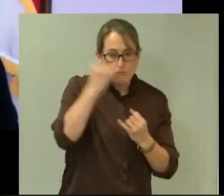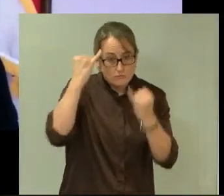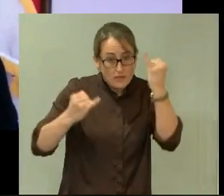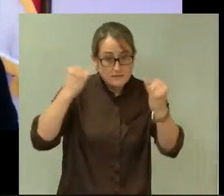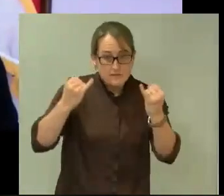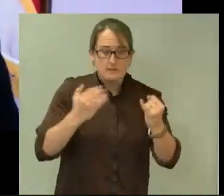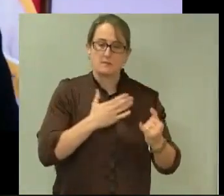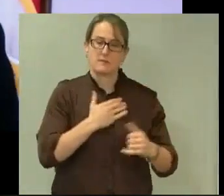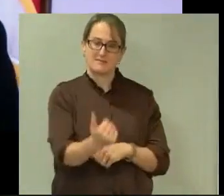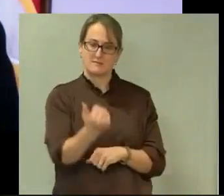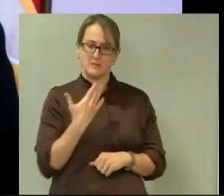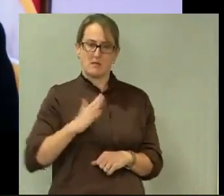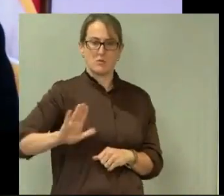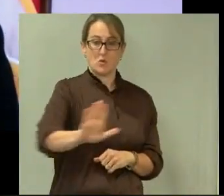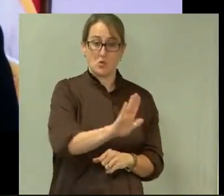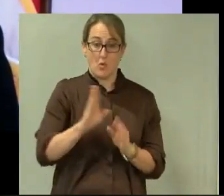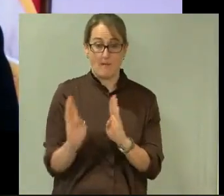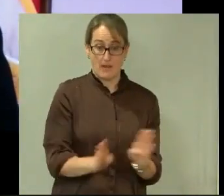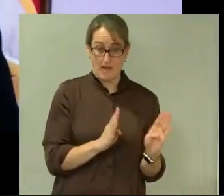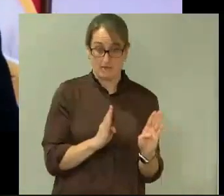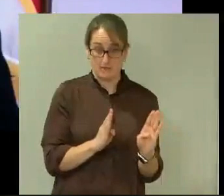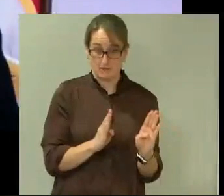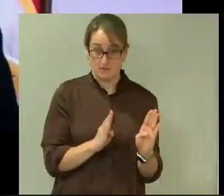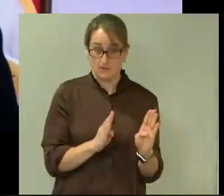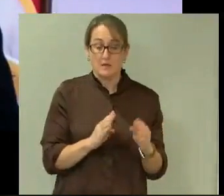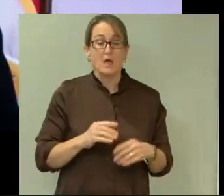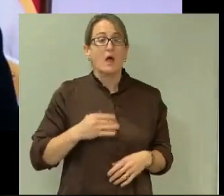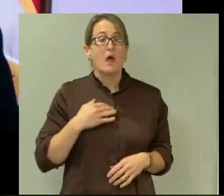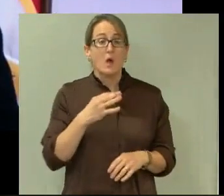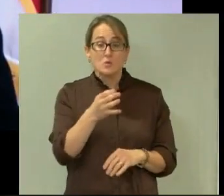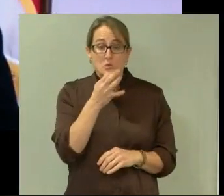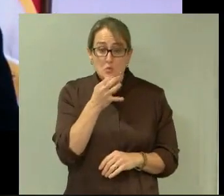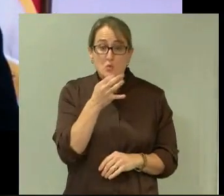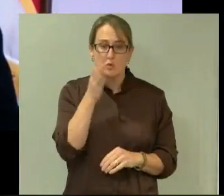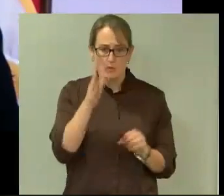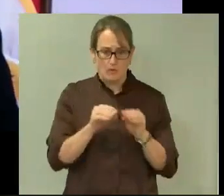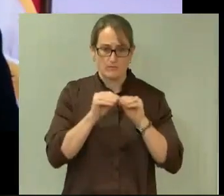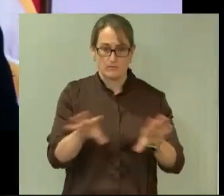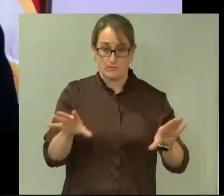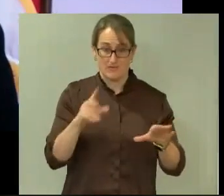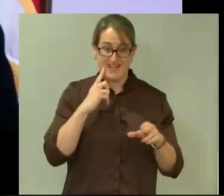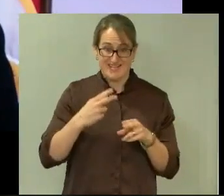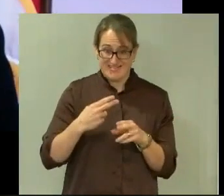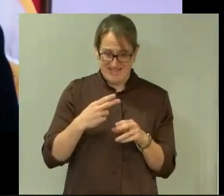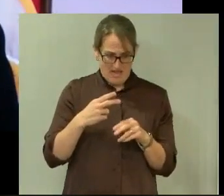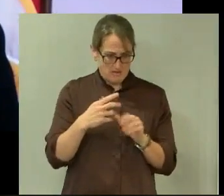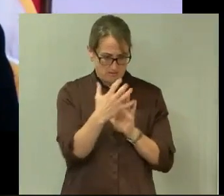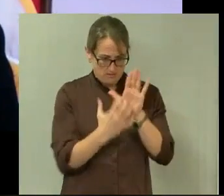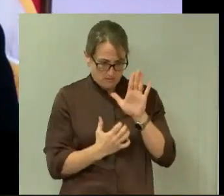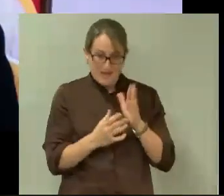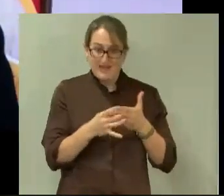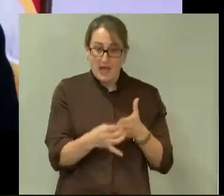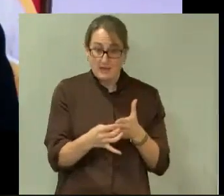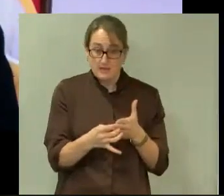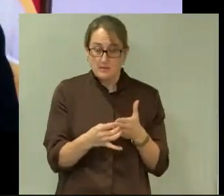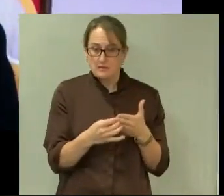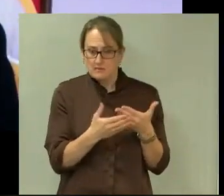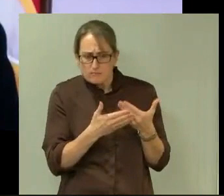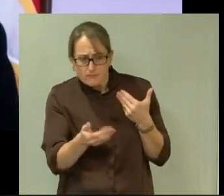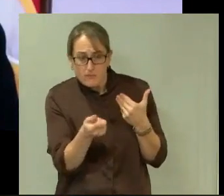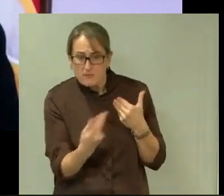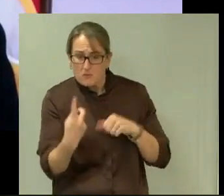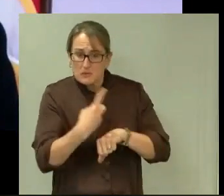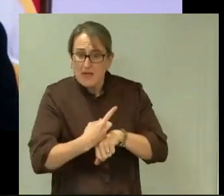the conversation. The timeline for the guidance is imminent. We expect to release something in days to weeks to